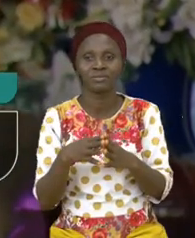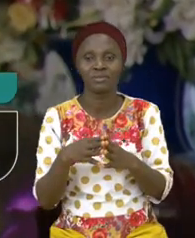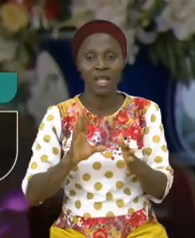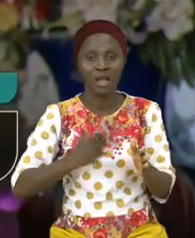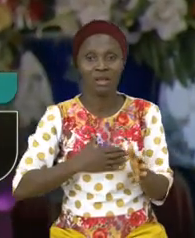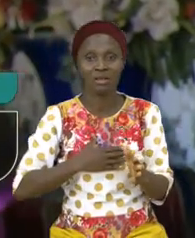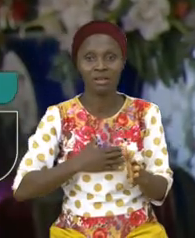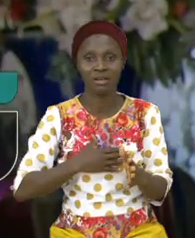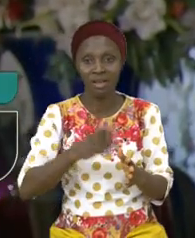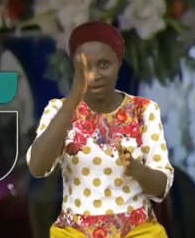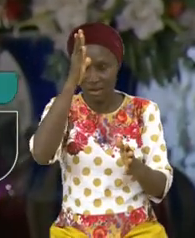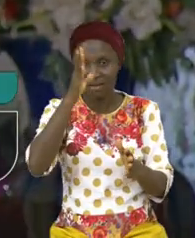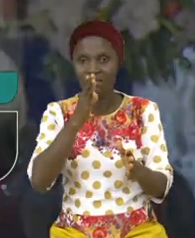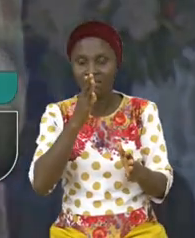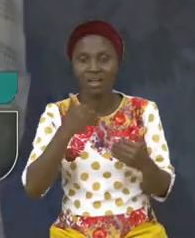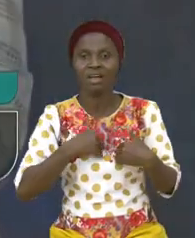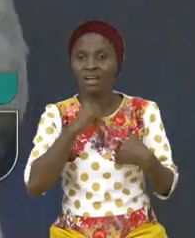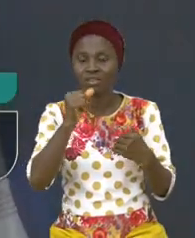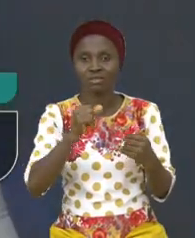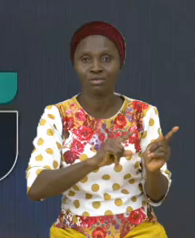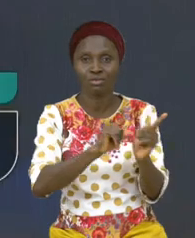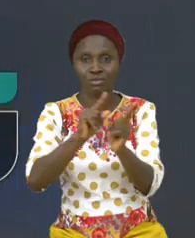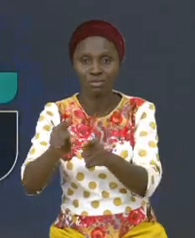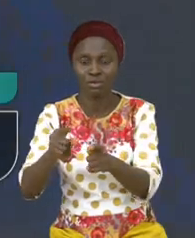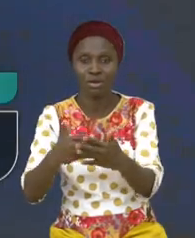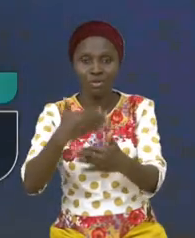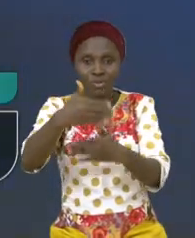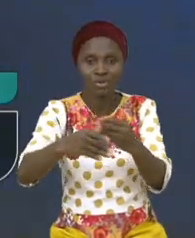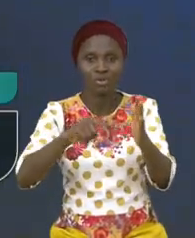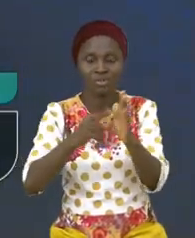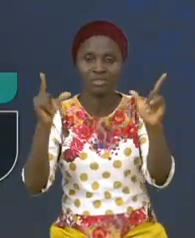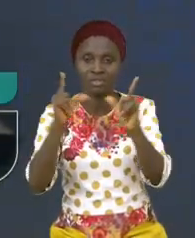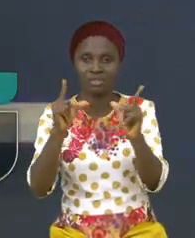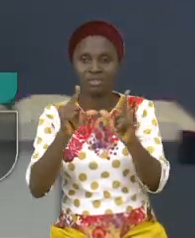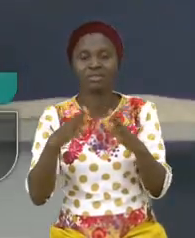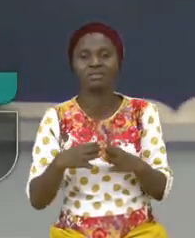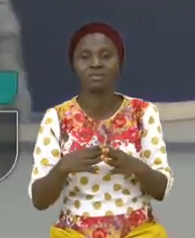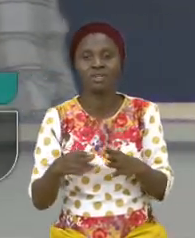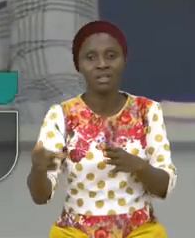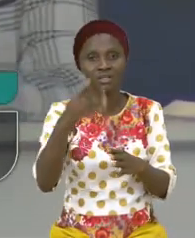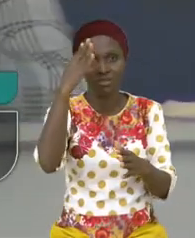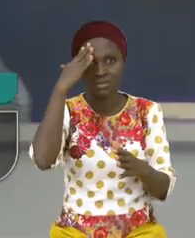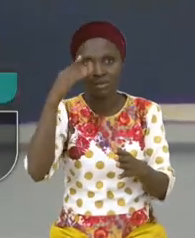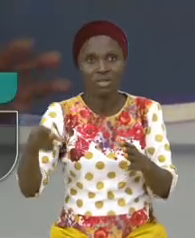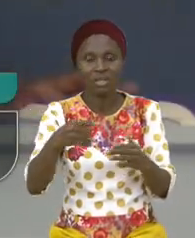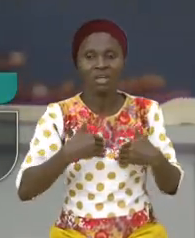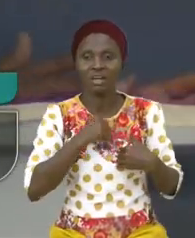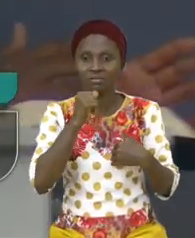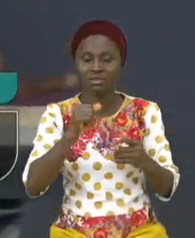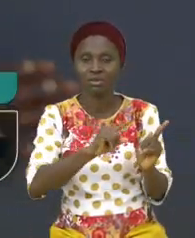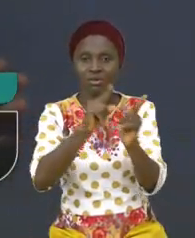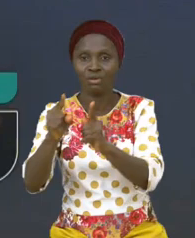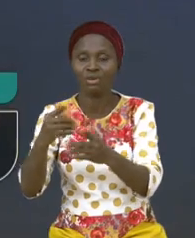beyond this level. Our mothers mean well. They have not gone beyond this level. Our primary